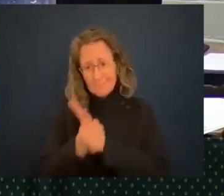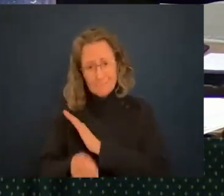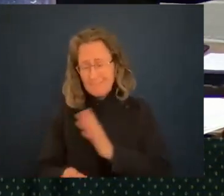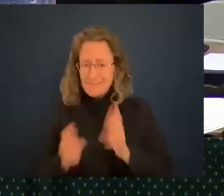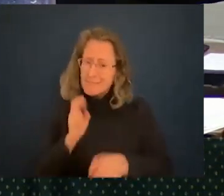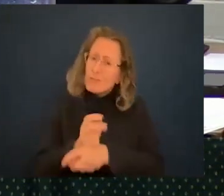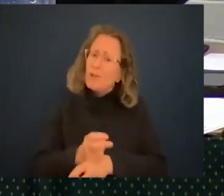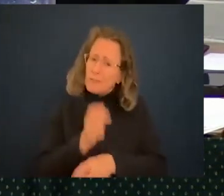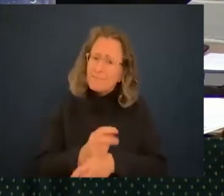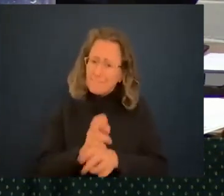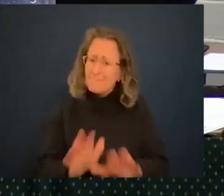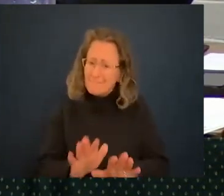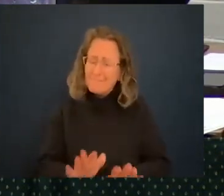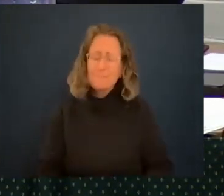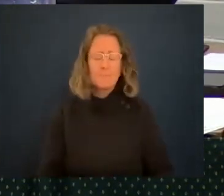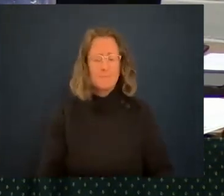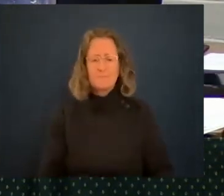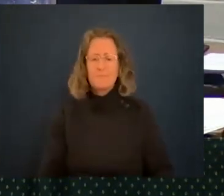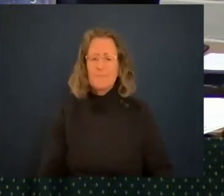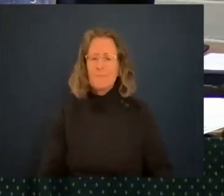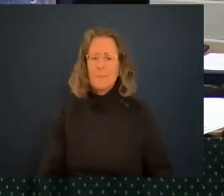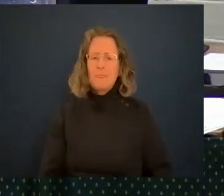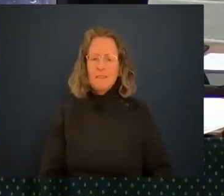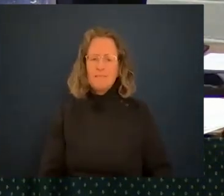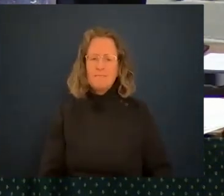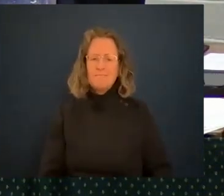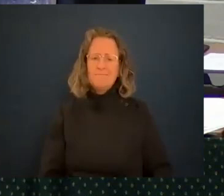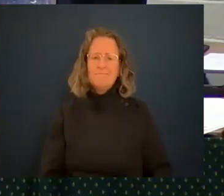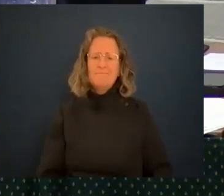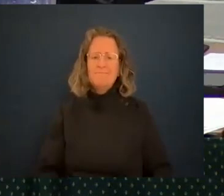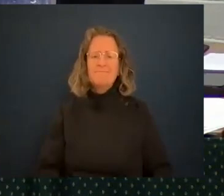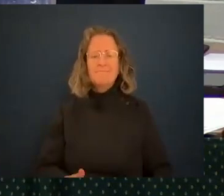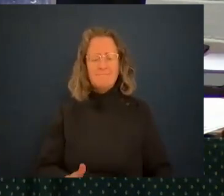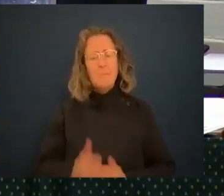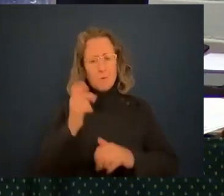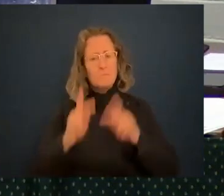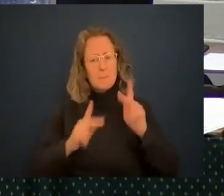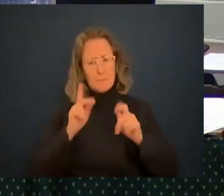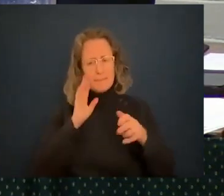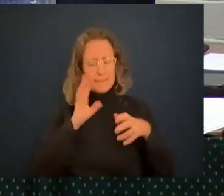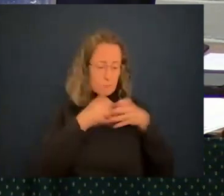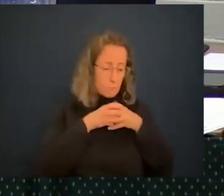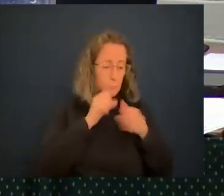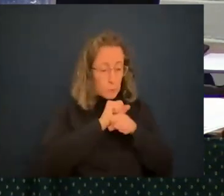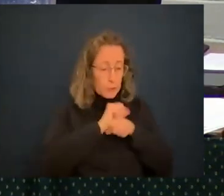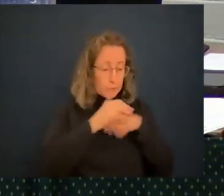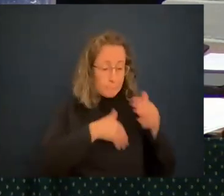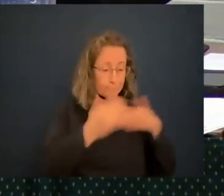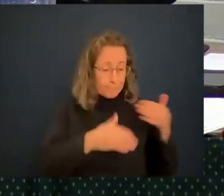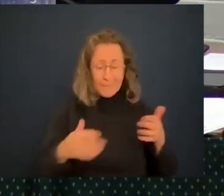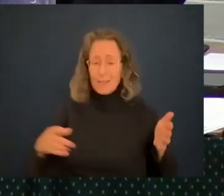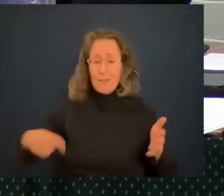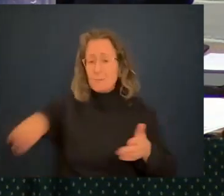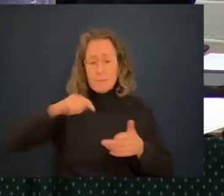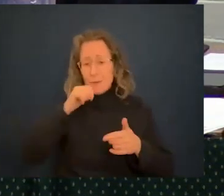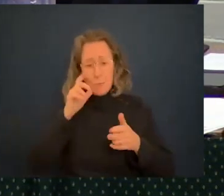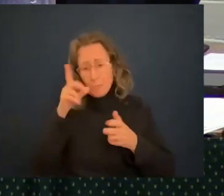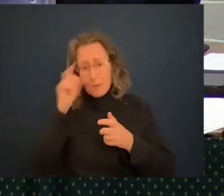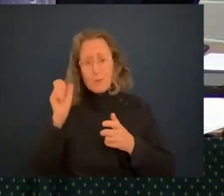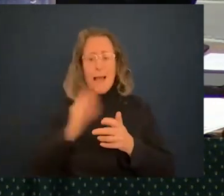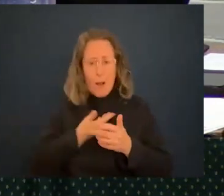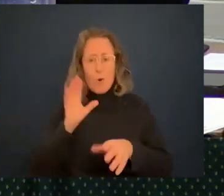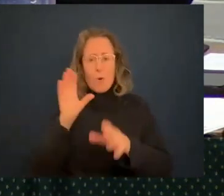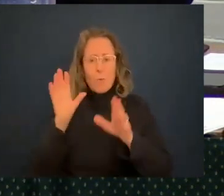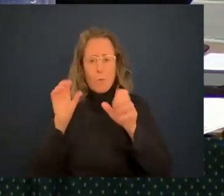to do in these kinds of sense like it's really the kind of thing that you need to go away and work on something and we don't do that because a lot of work happens right here